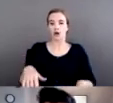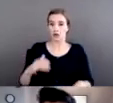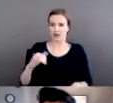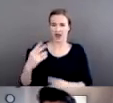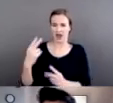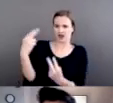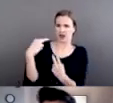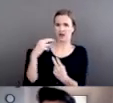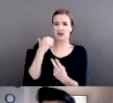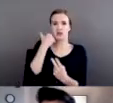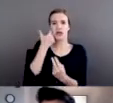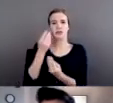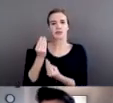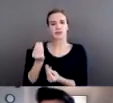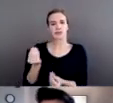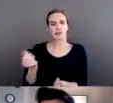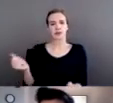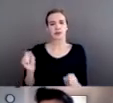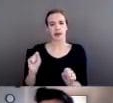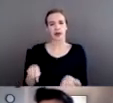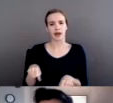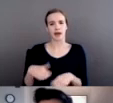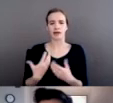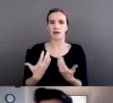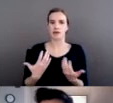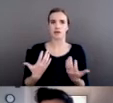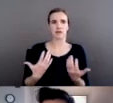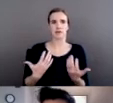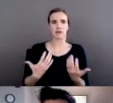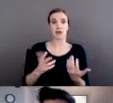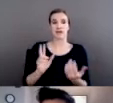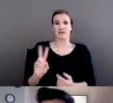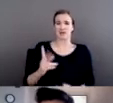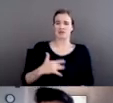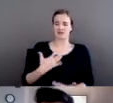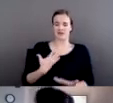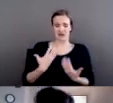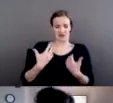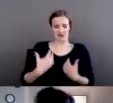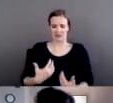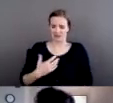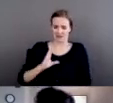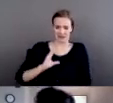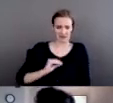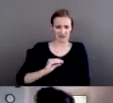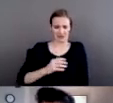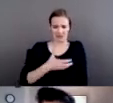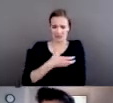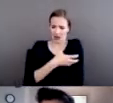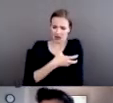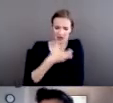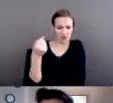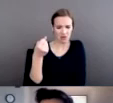You know, it helps you to overcome those feelings of being weak or not having this power. You know, it